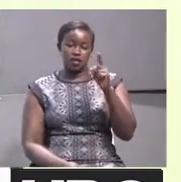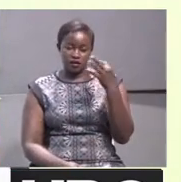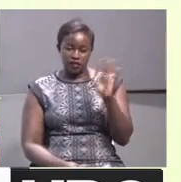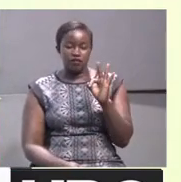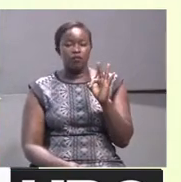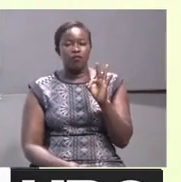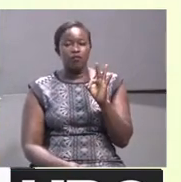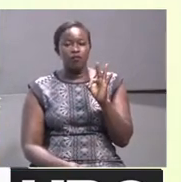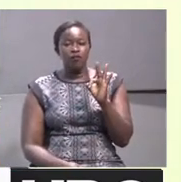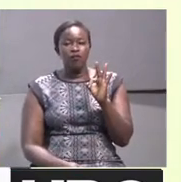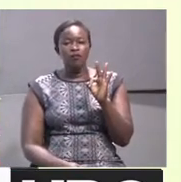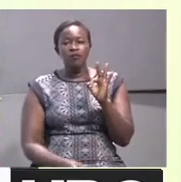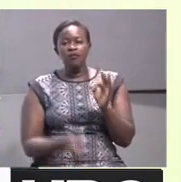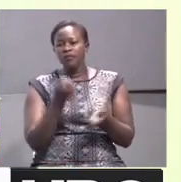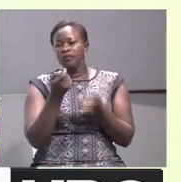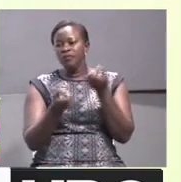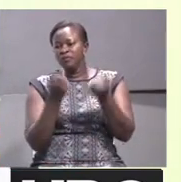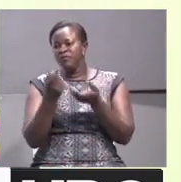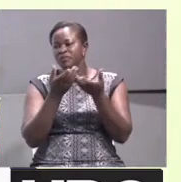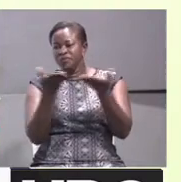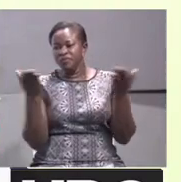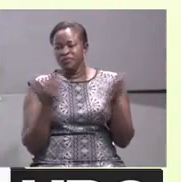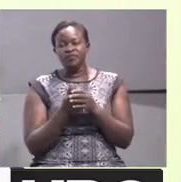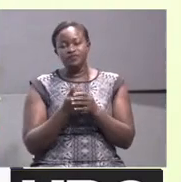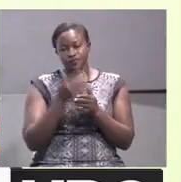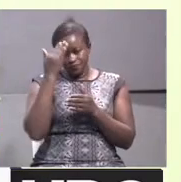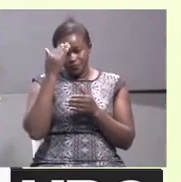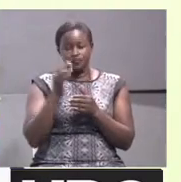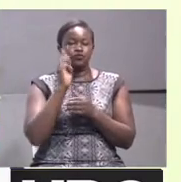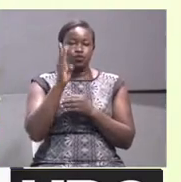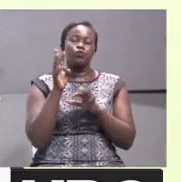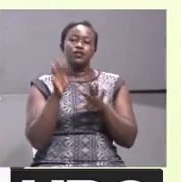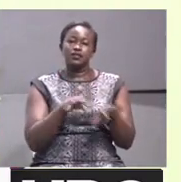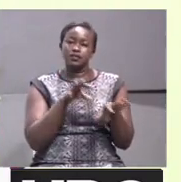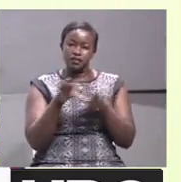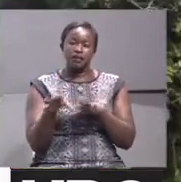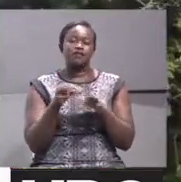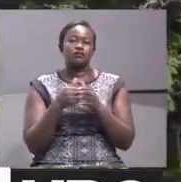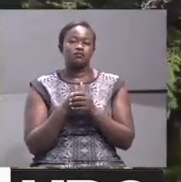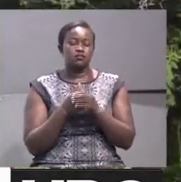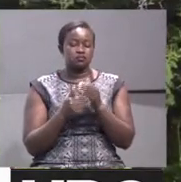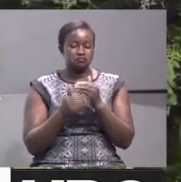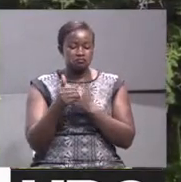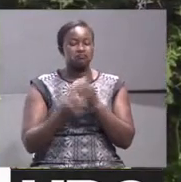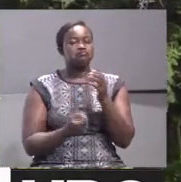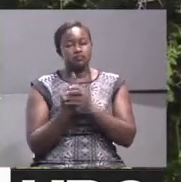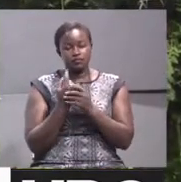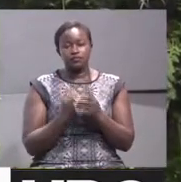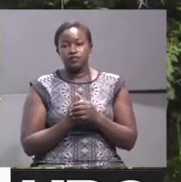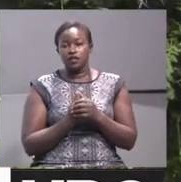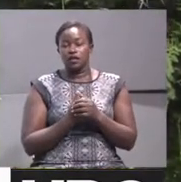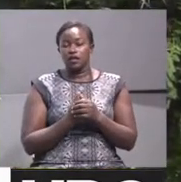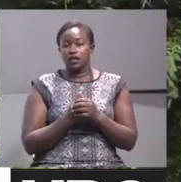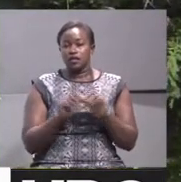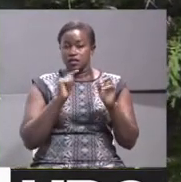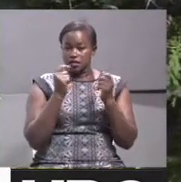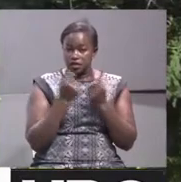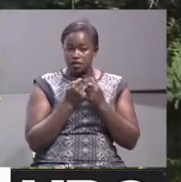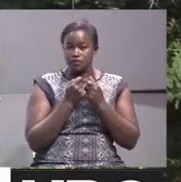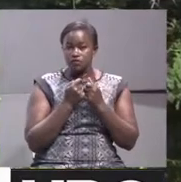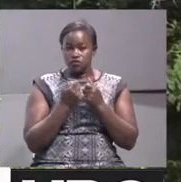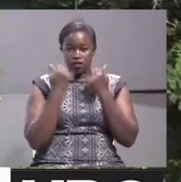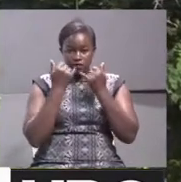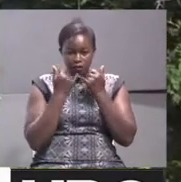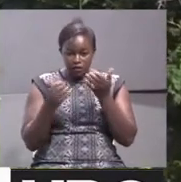remnants of ADF rebels to know that they will suffer consequences. Intelligence teams have been initiated